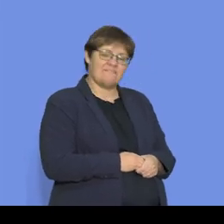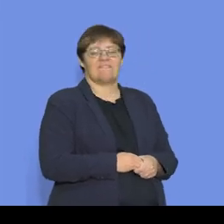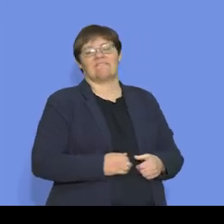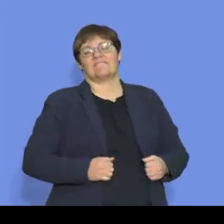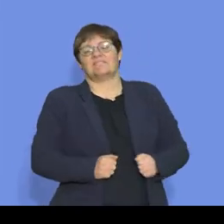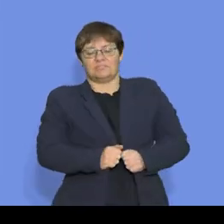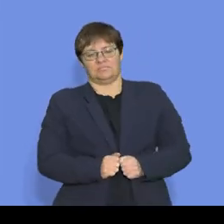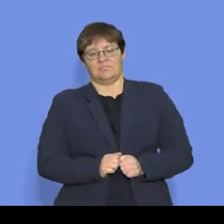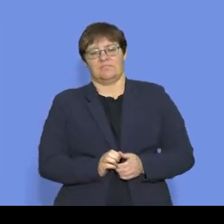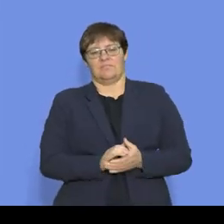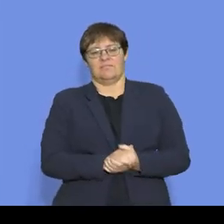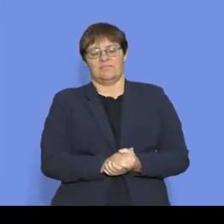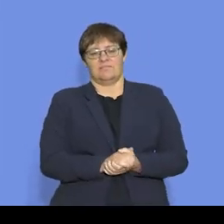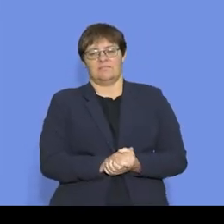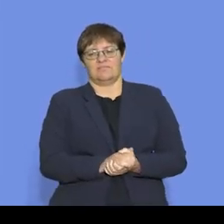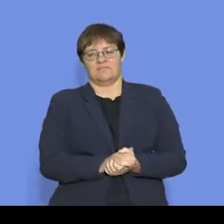break?